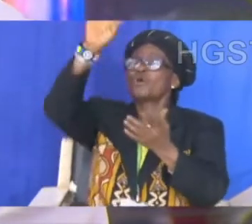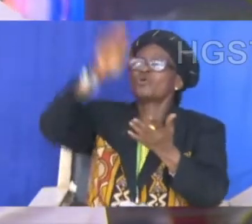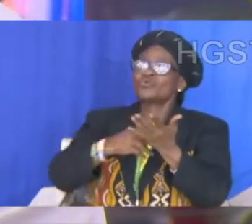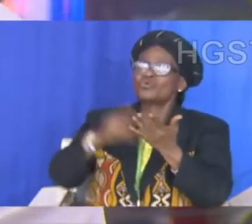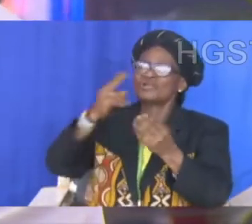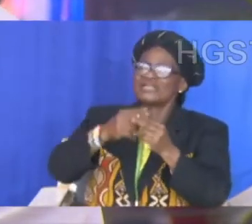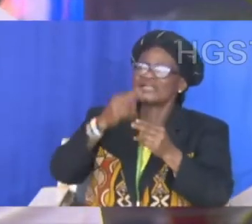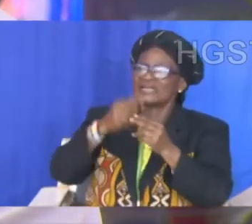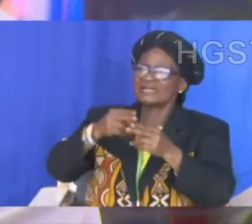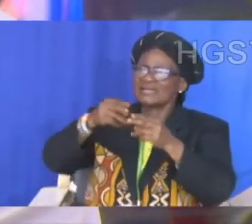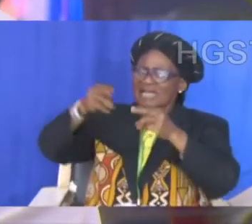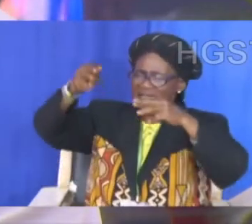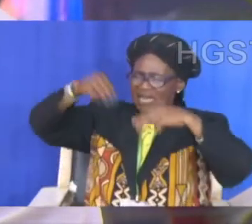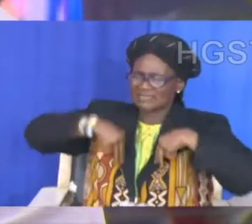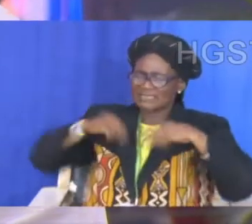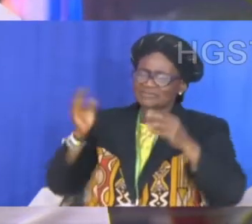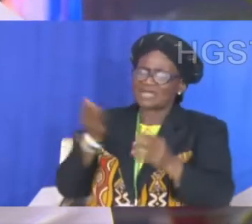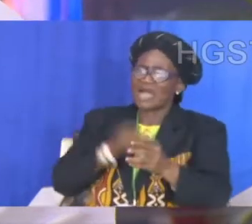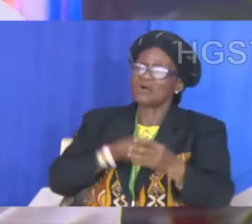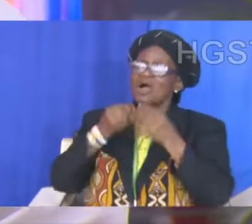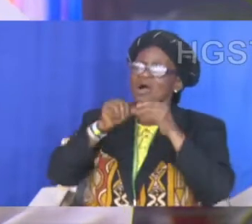Accept our worship in Jesus' name.